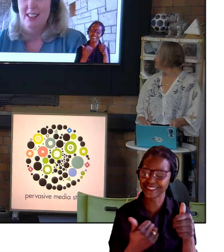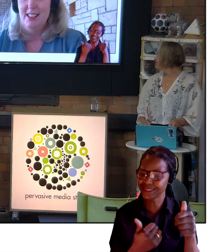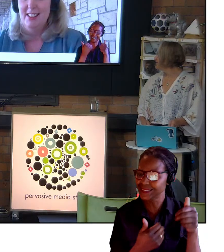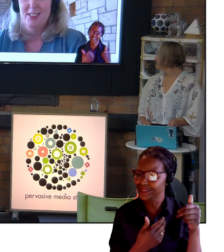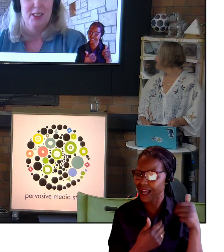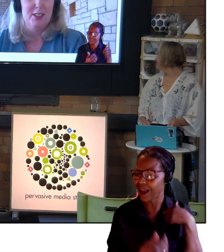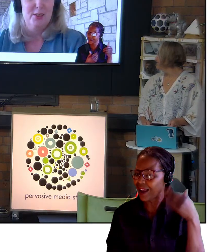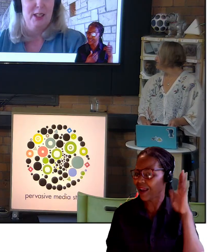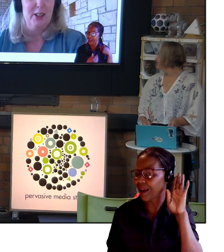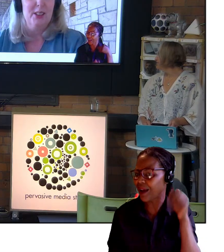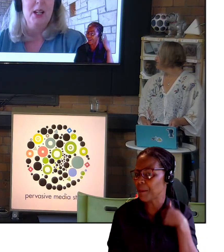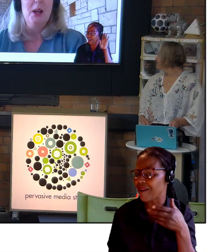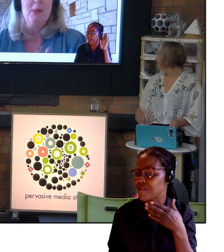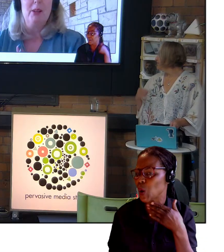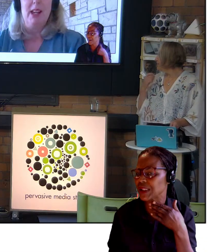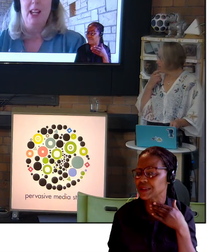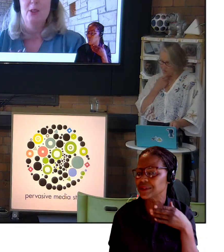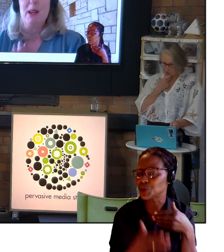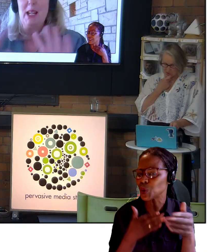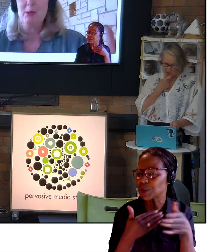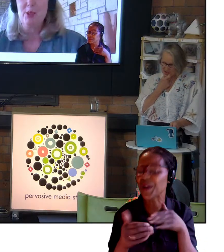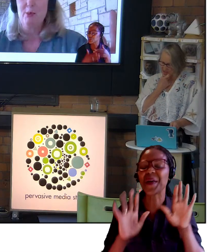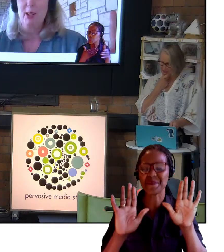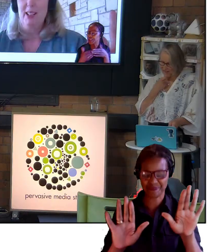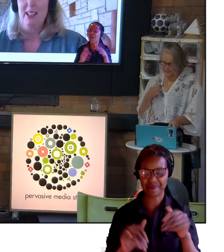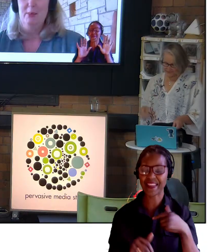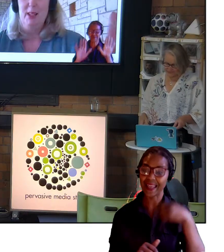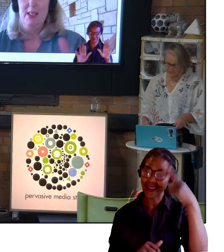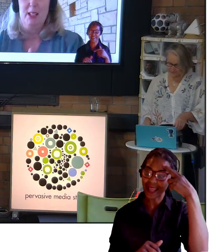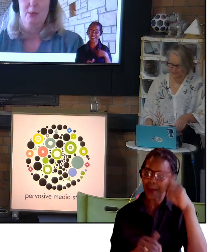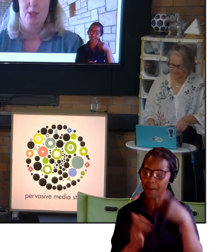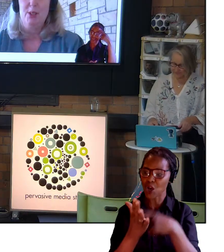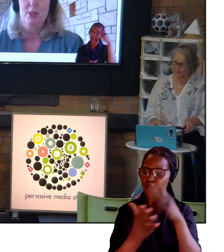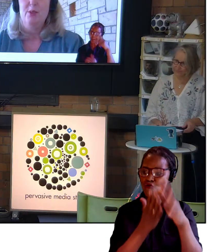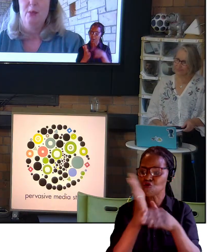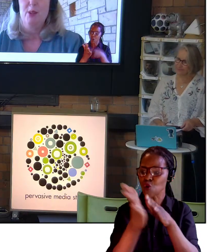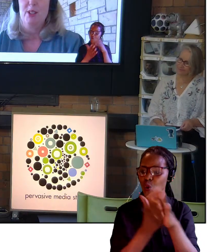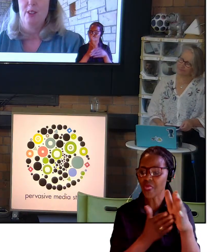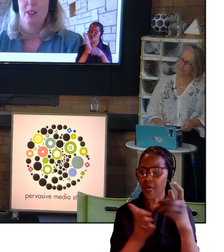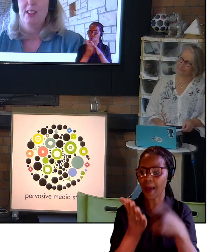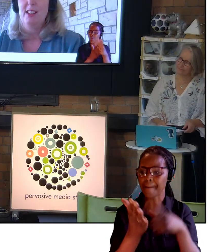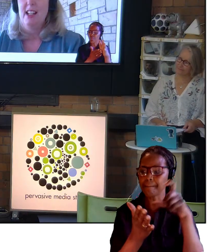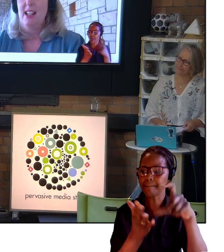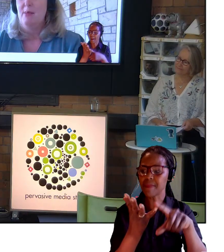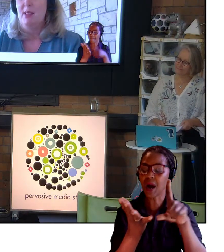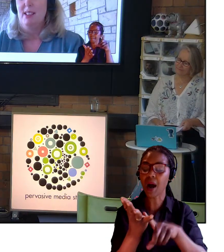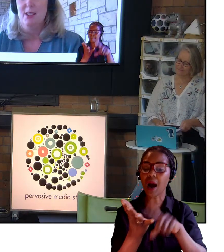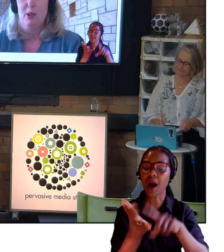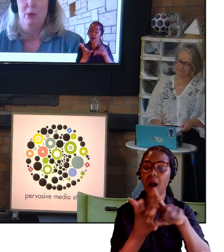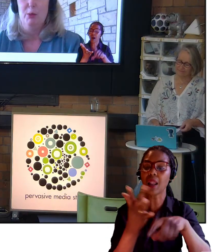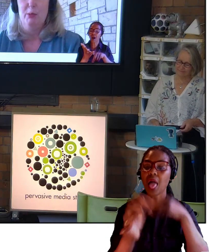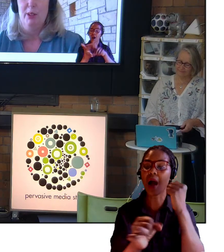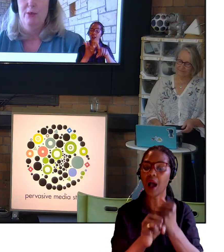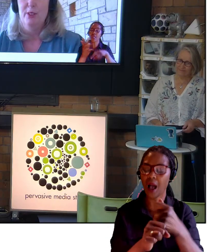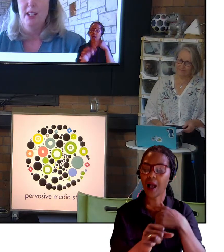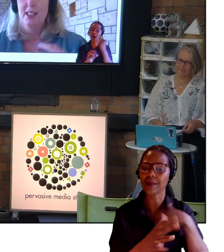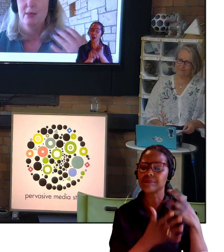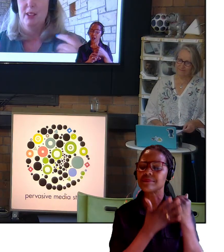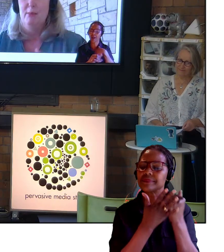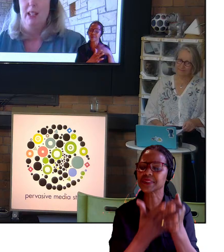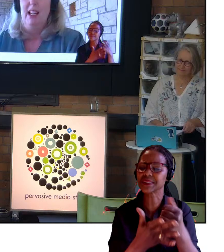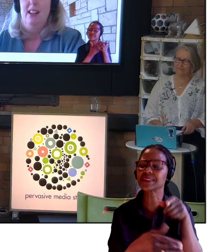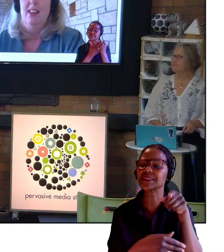to try and sort that out. But anyway, hello, my name's Ruth McCullough. I'm the exec producer for Immersive Arts. I'm a cis white woman in my 40s